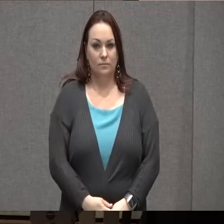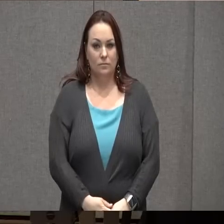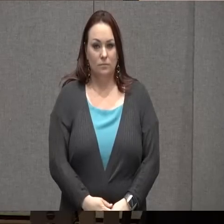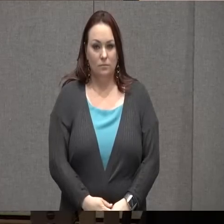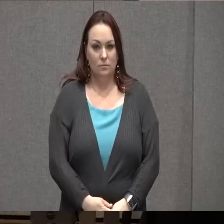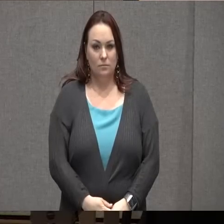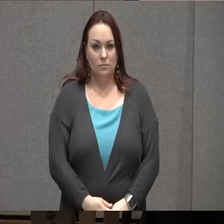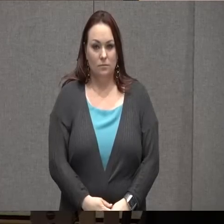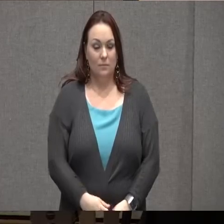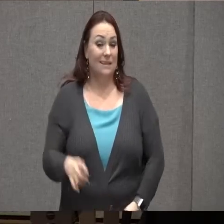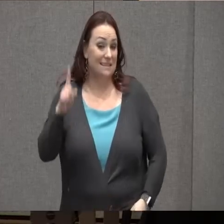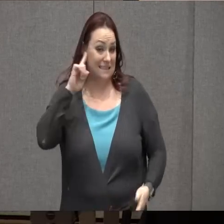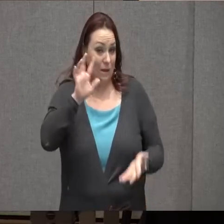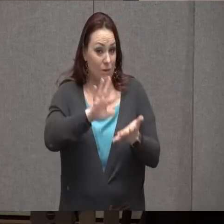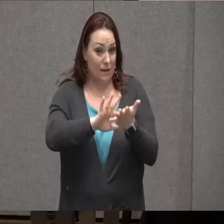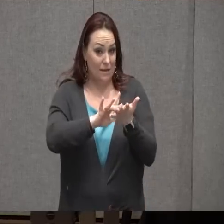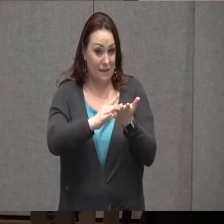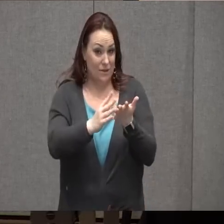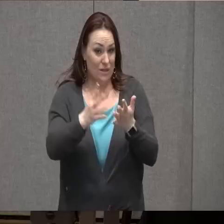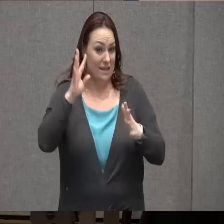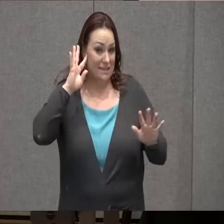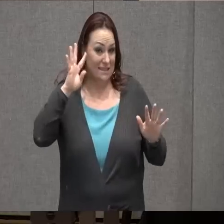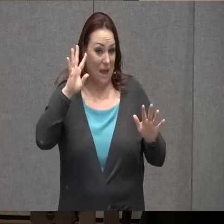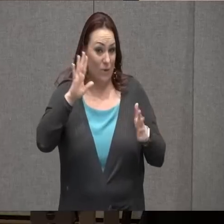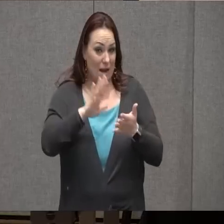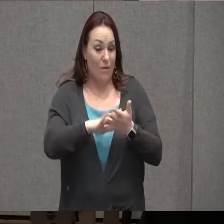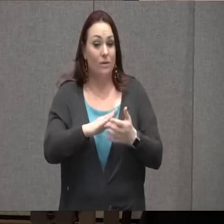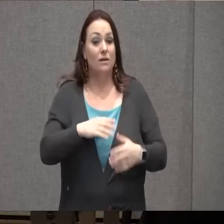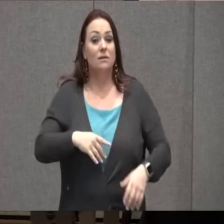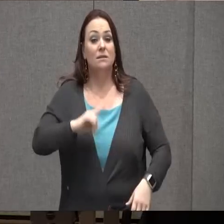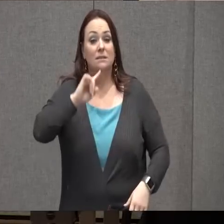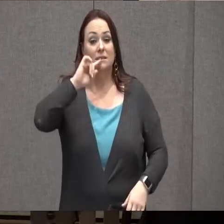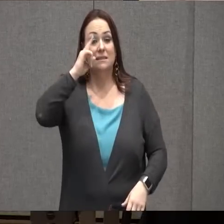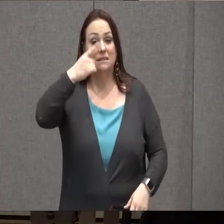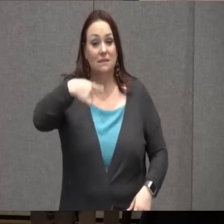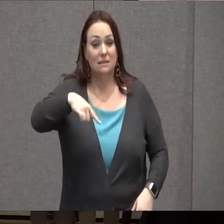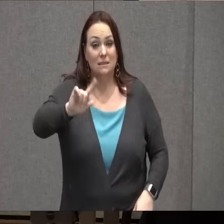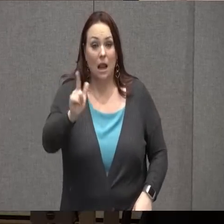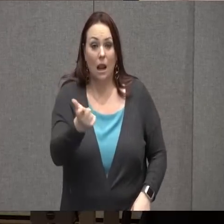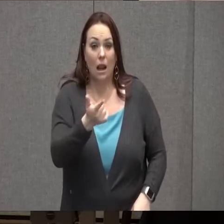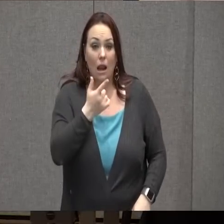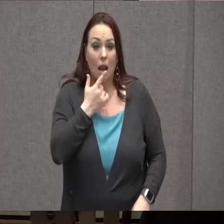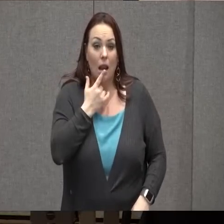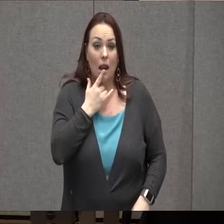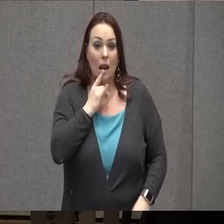So let's sound it out. If we come to this word when we're reading,